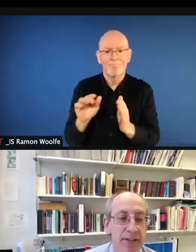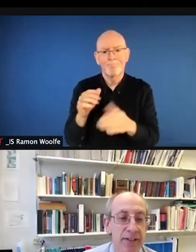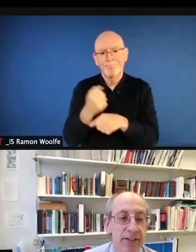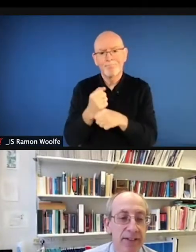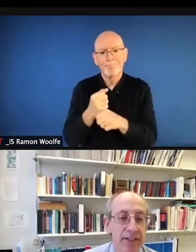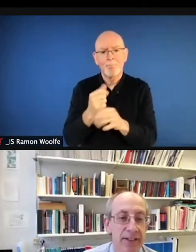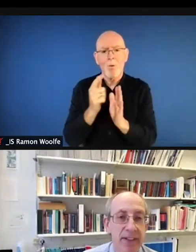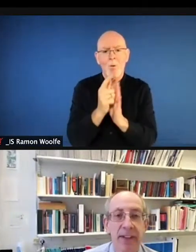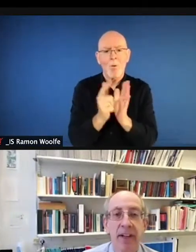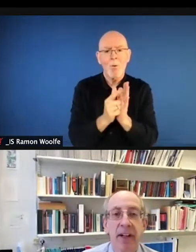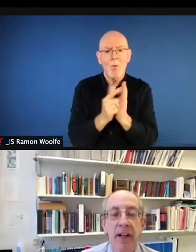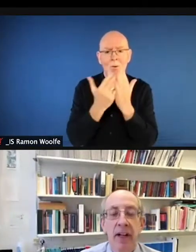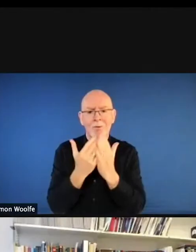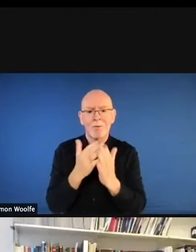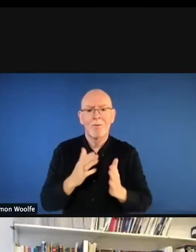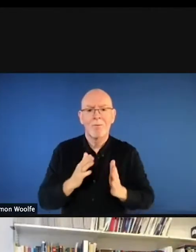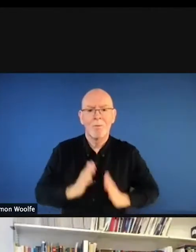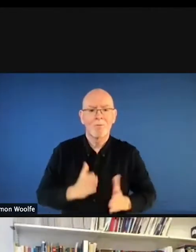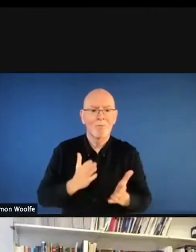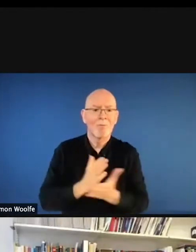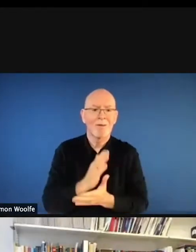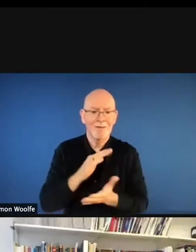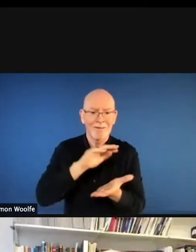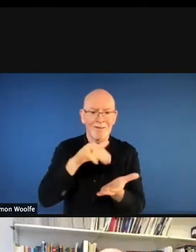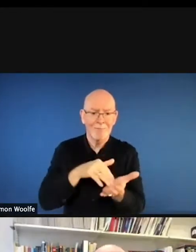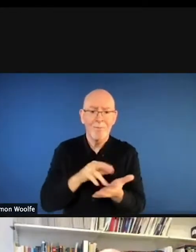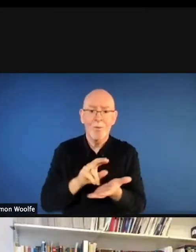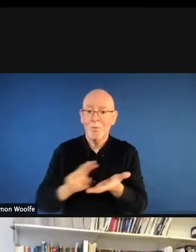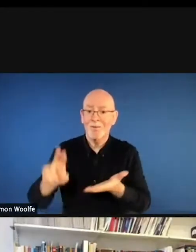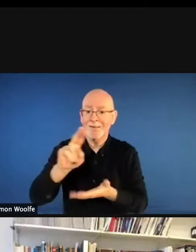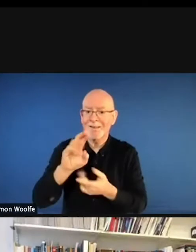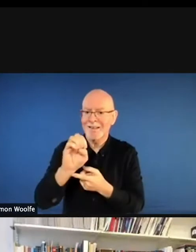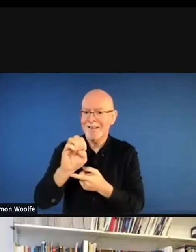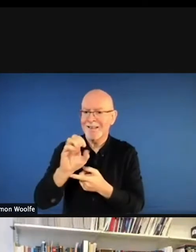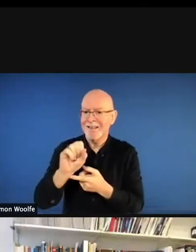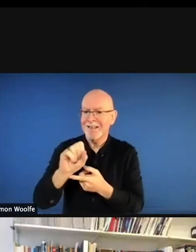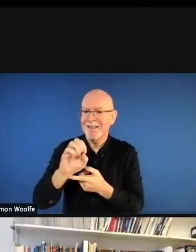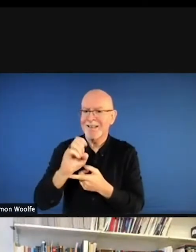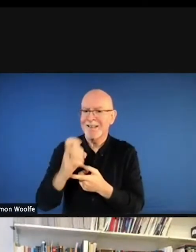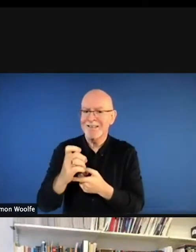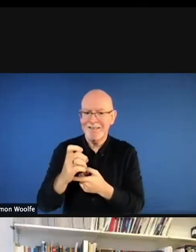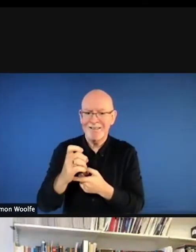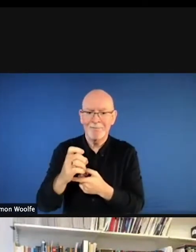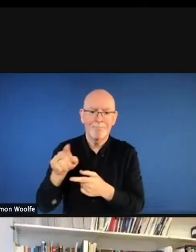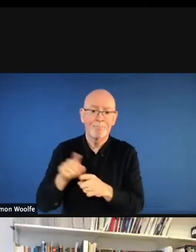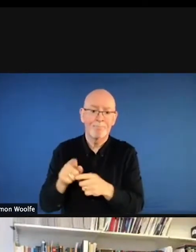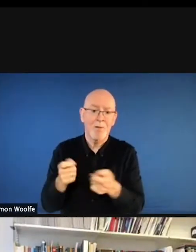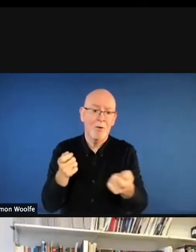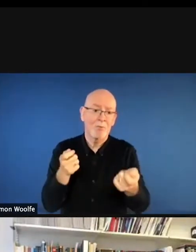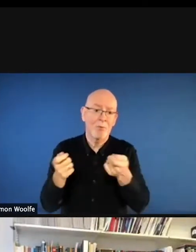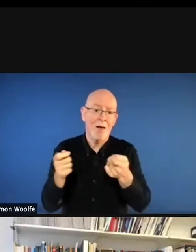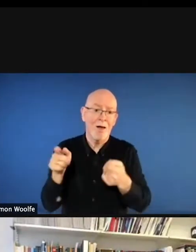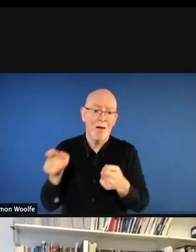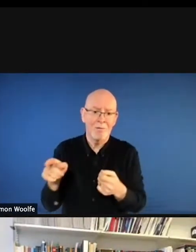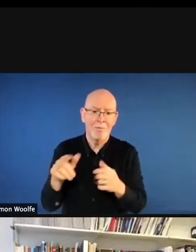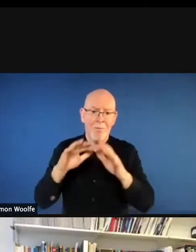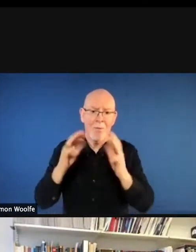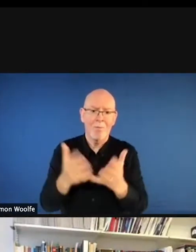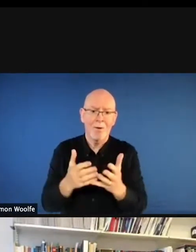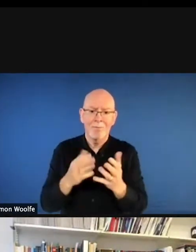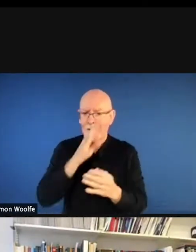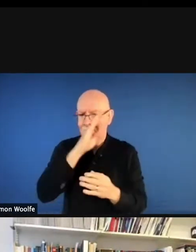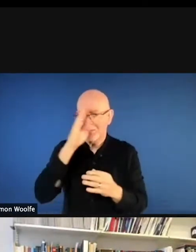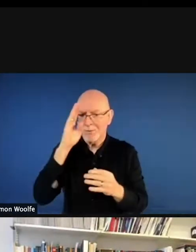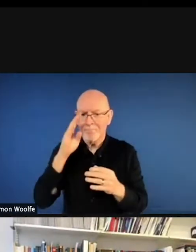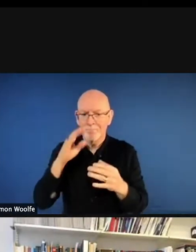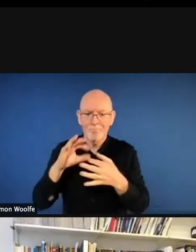Alfred Babo, Assistant Professor of Sociology and Anthropology at Fairfield University. Welcome, Alfred. Hi,